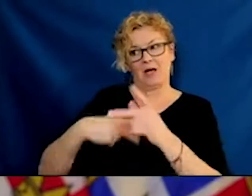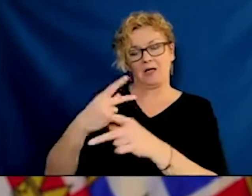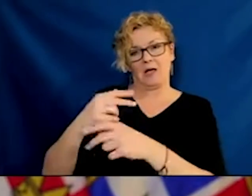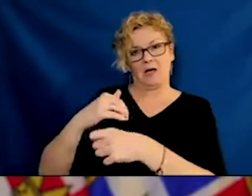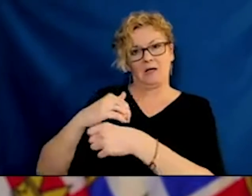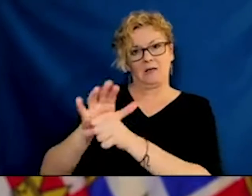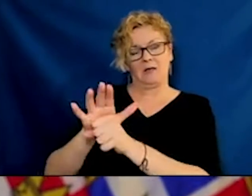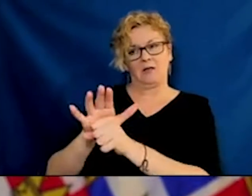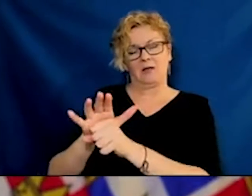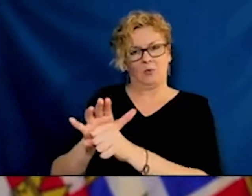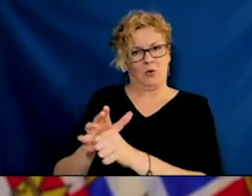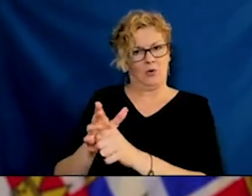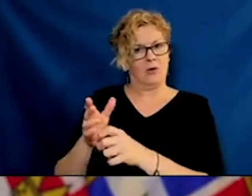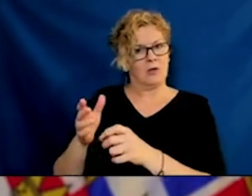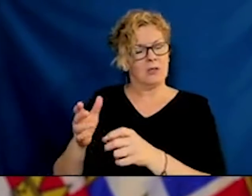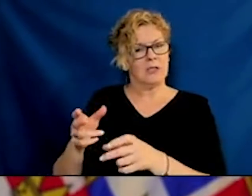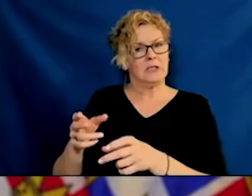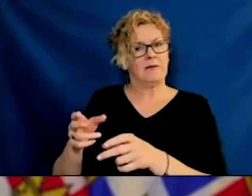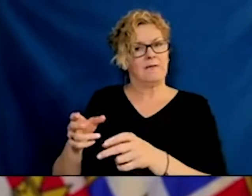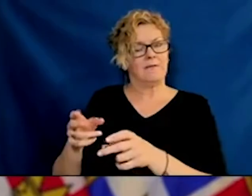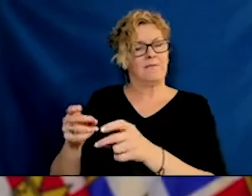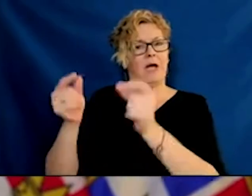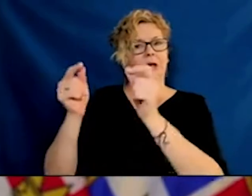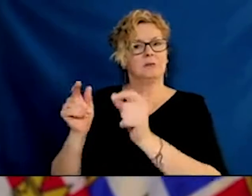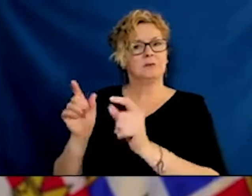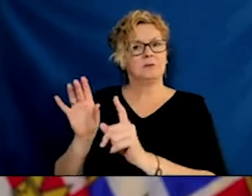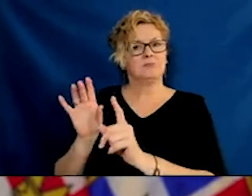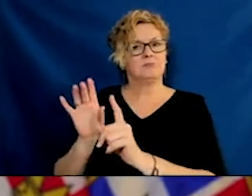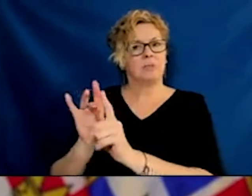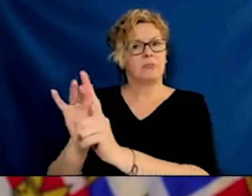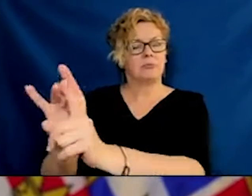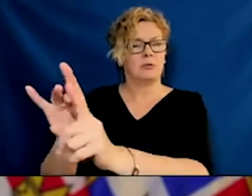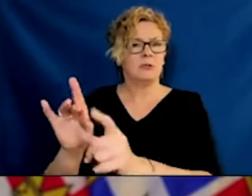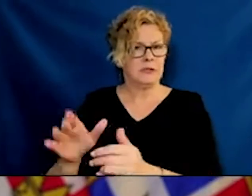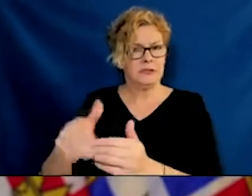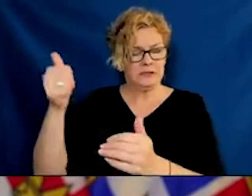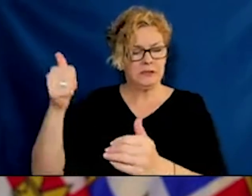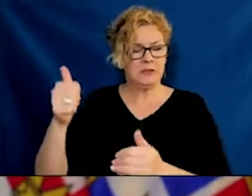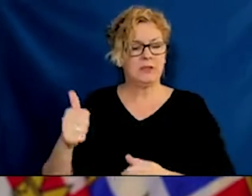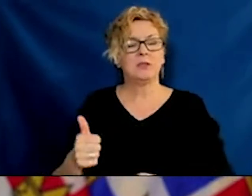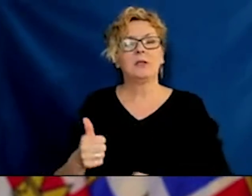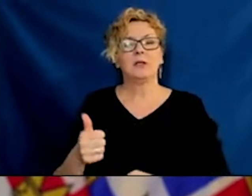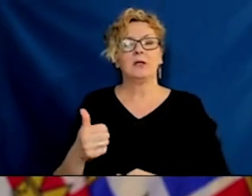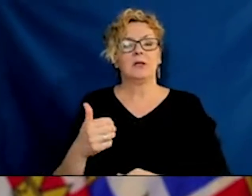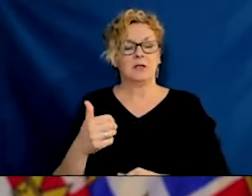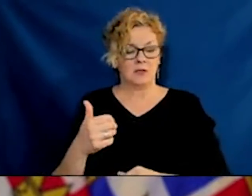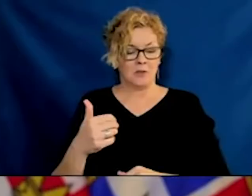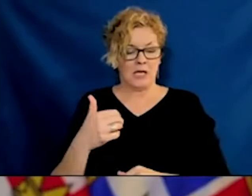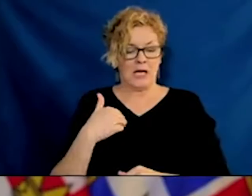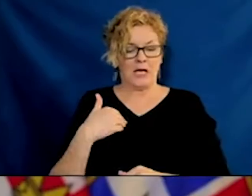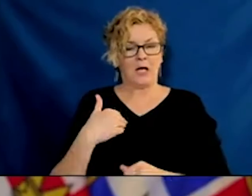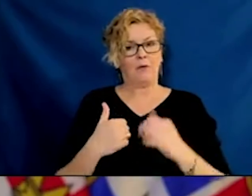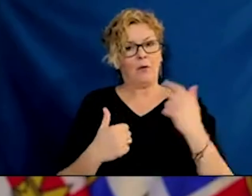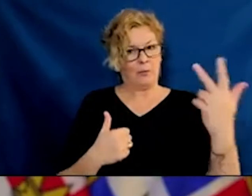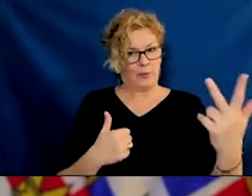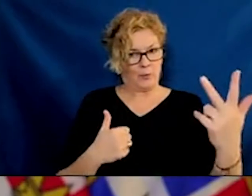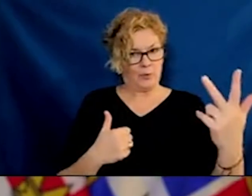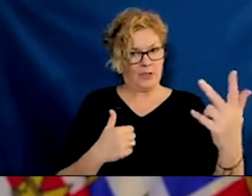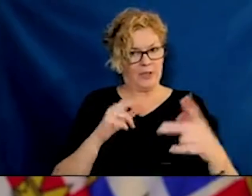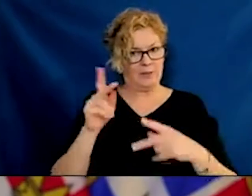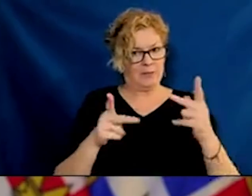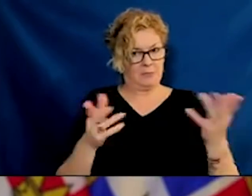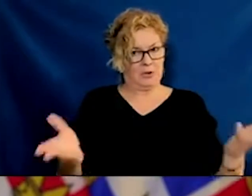so they were not linked to travel, which is of course something we are concerned about. they weren't linked to each other, and we're